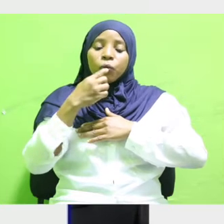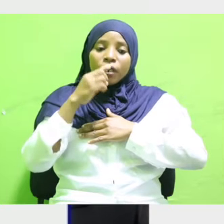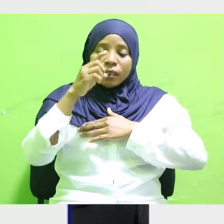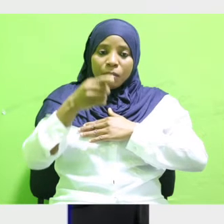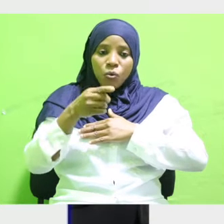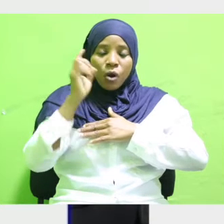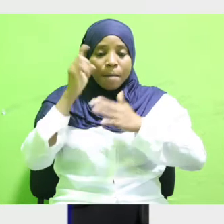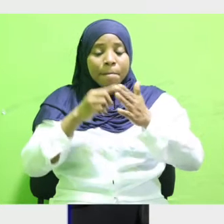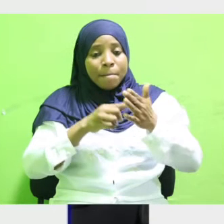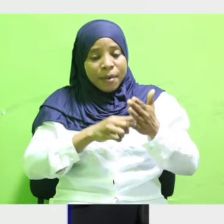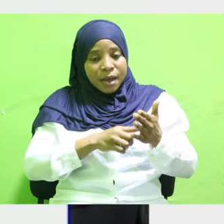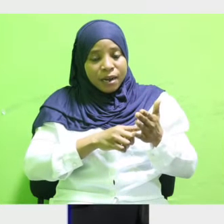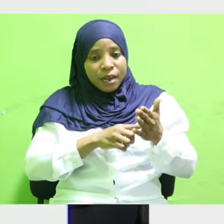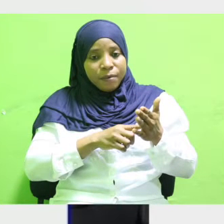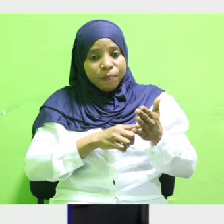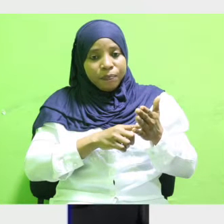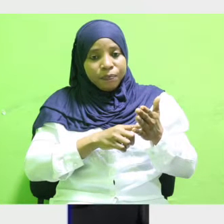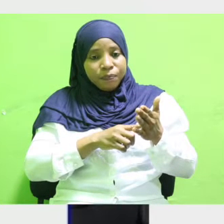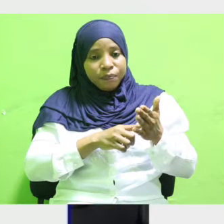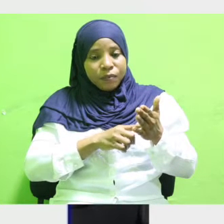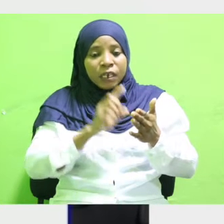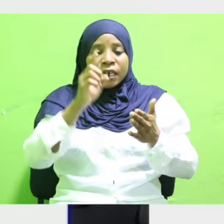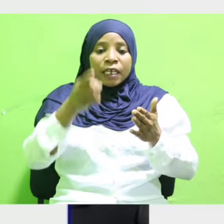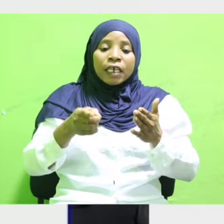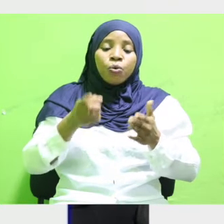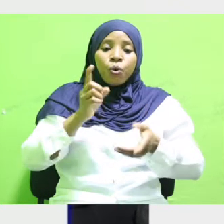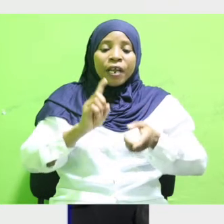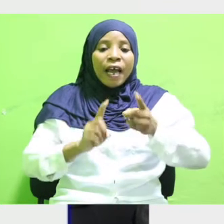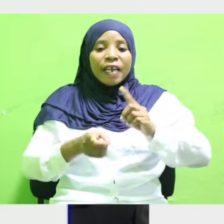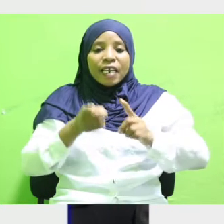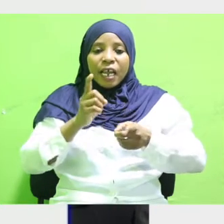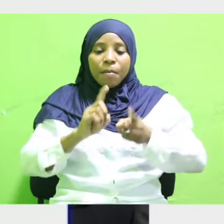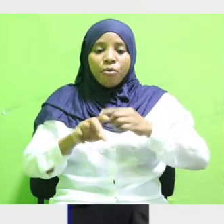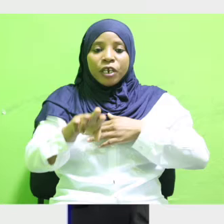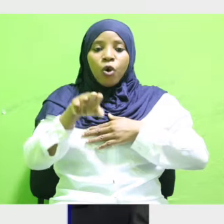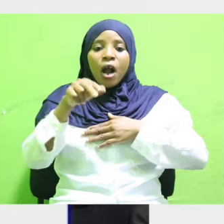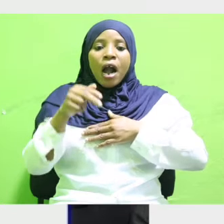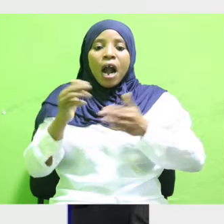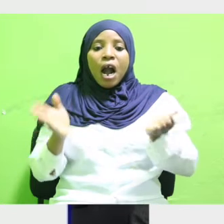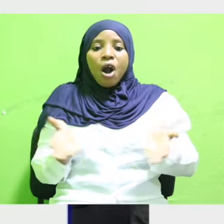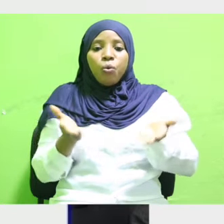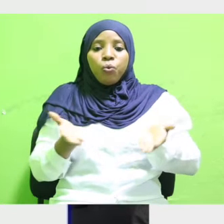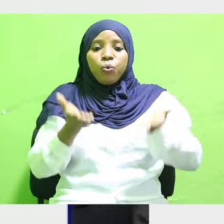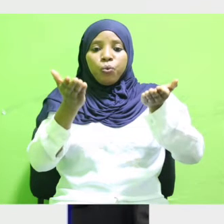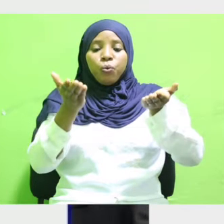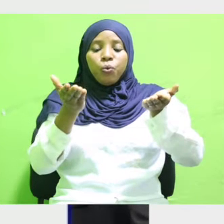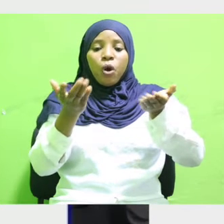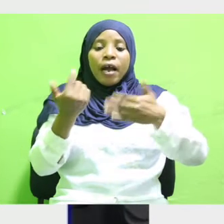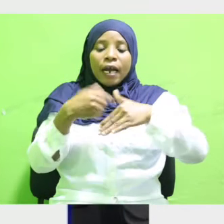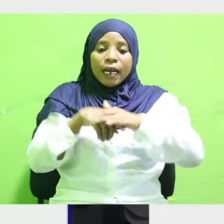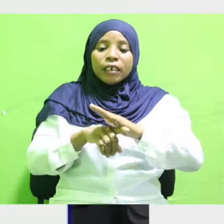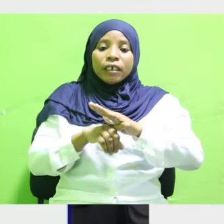first of all, the meaning of hydrotropism, which is hydrotropism is the movement or plant growth towards or against